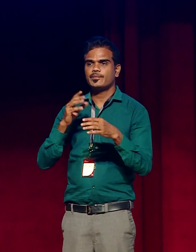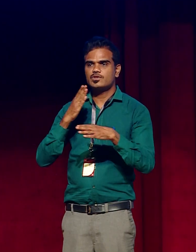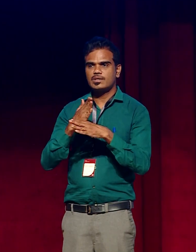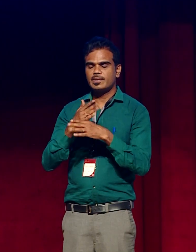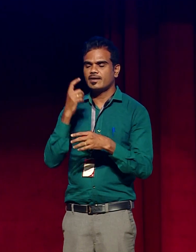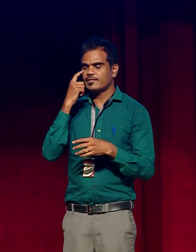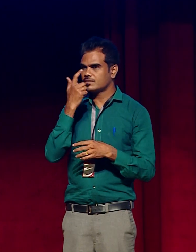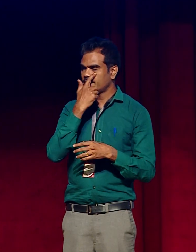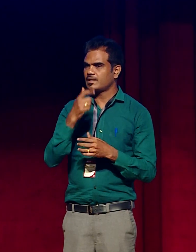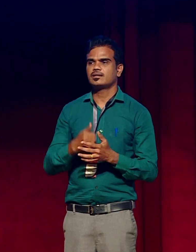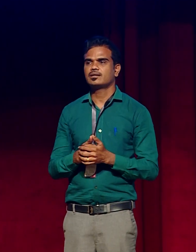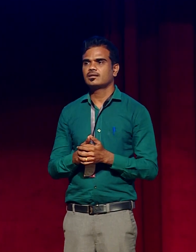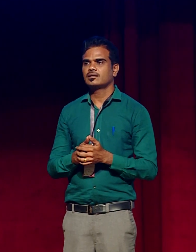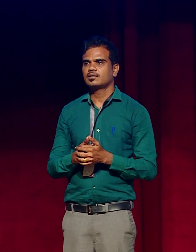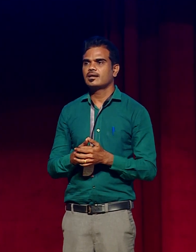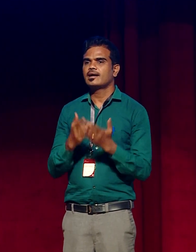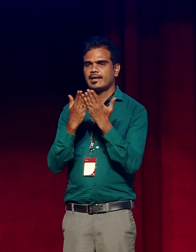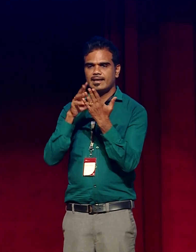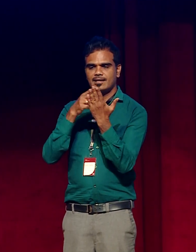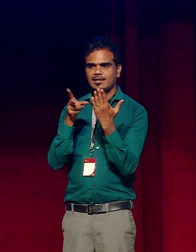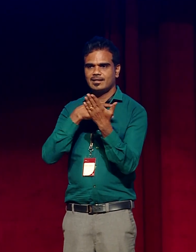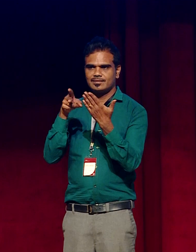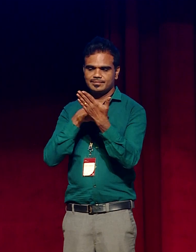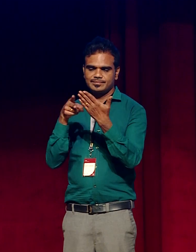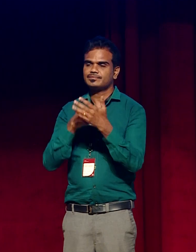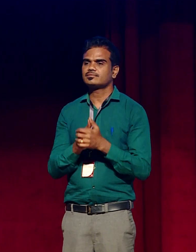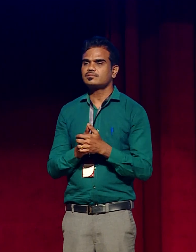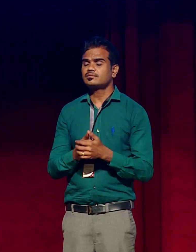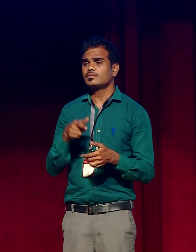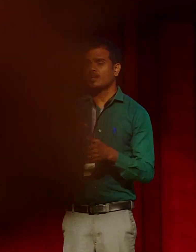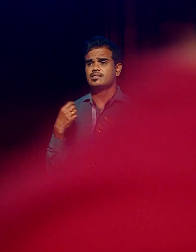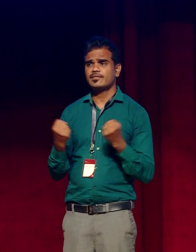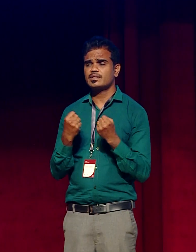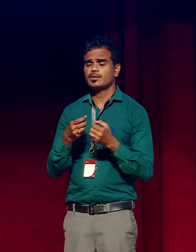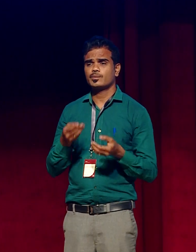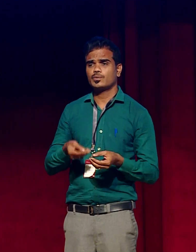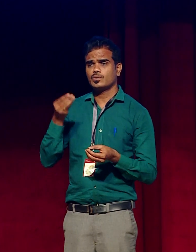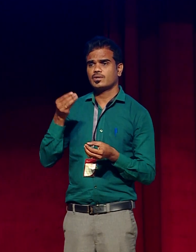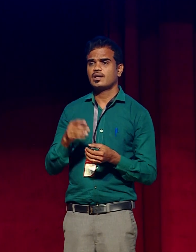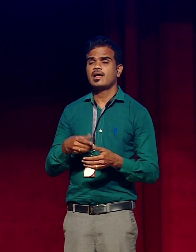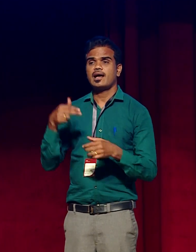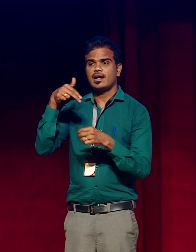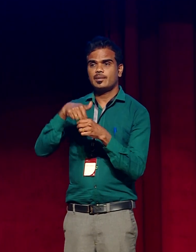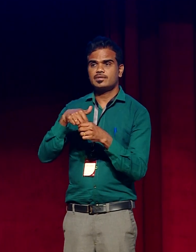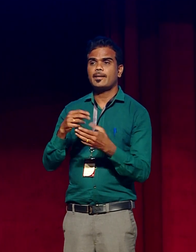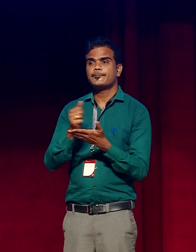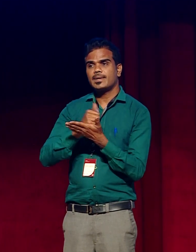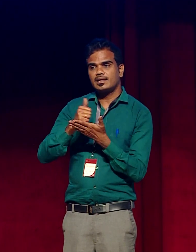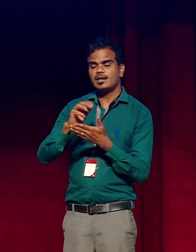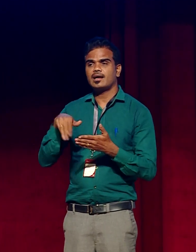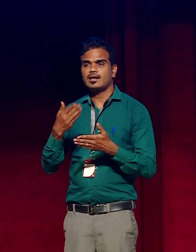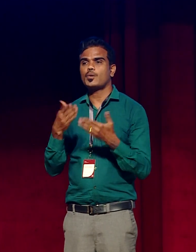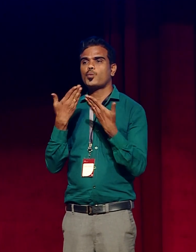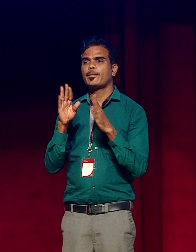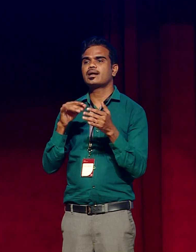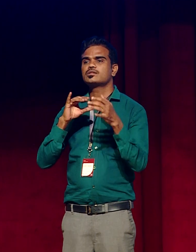visually impaired readers. His efforts have resulted in the adoption of practical,